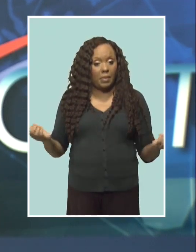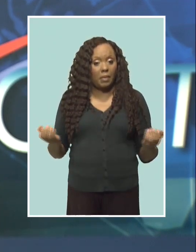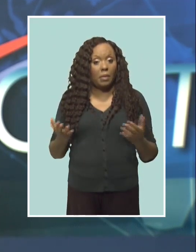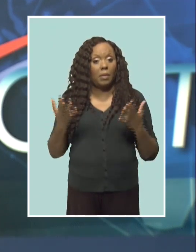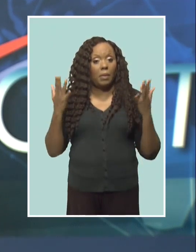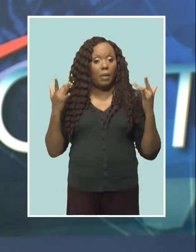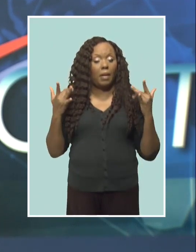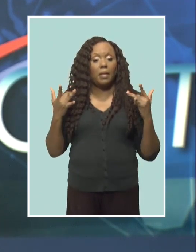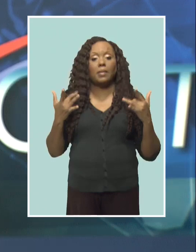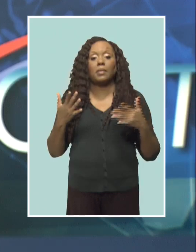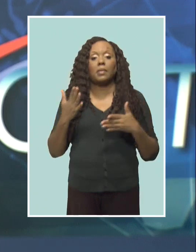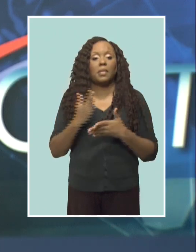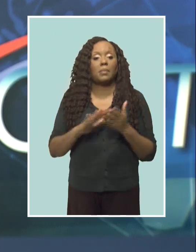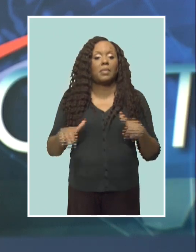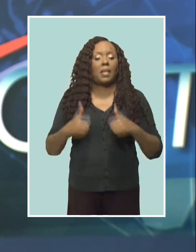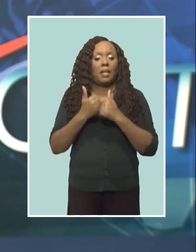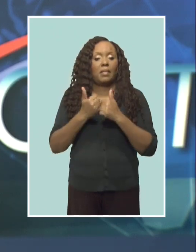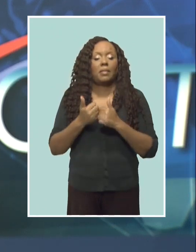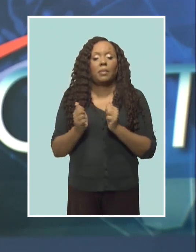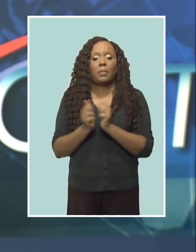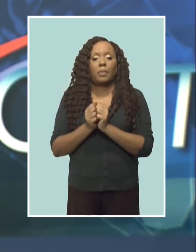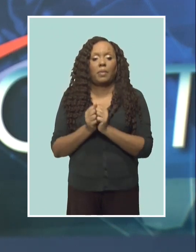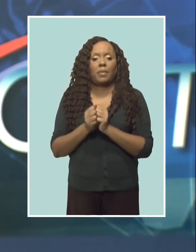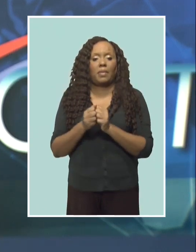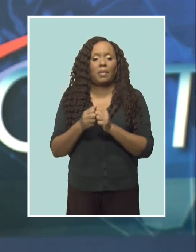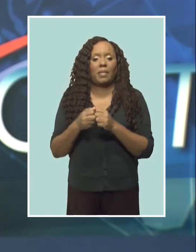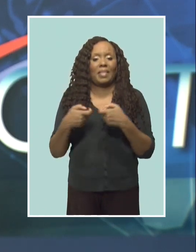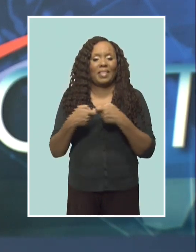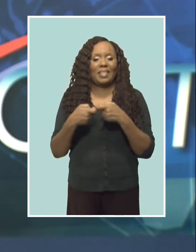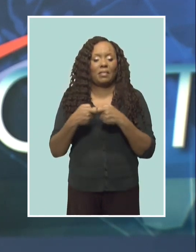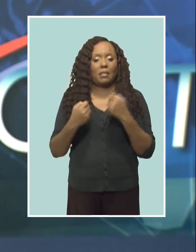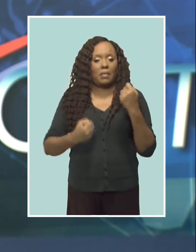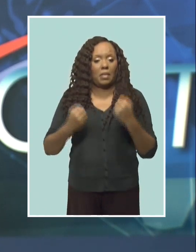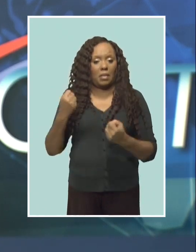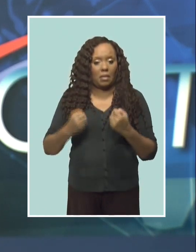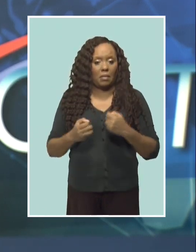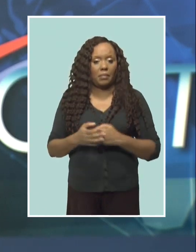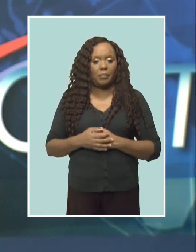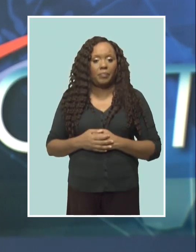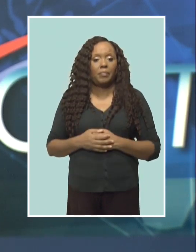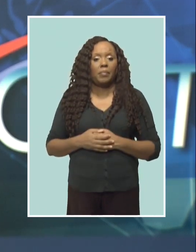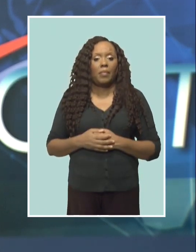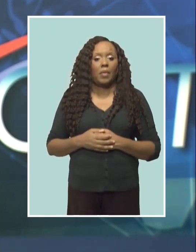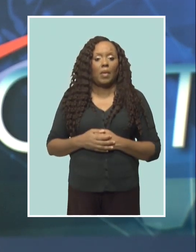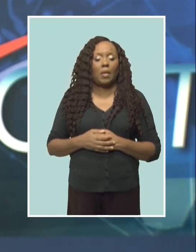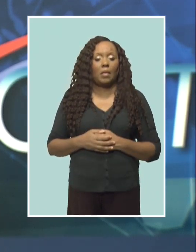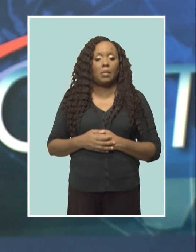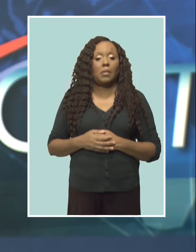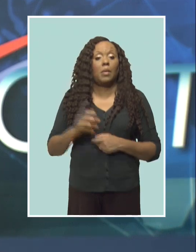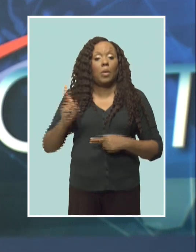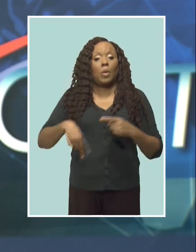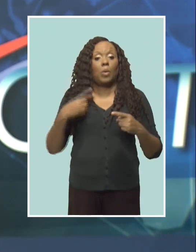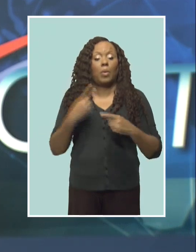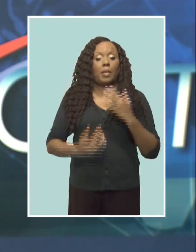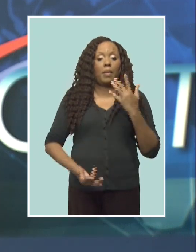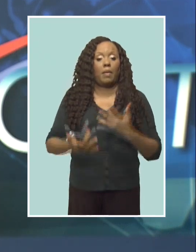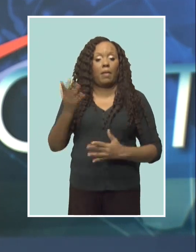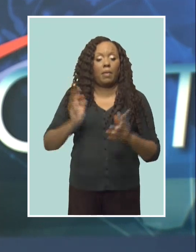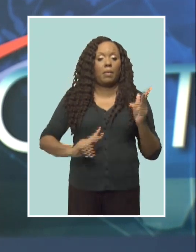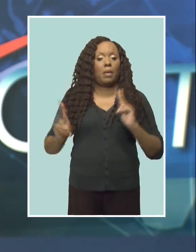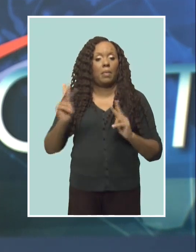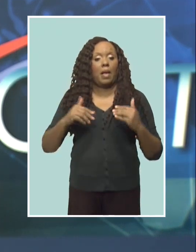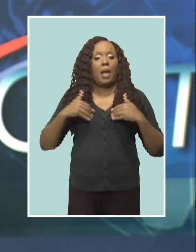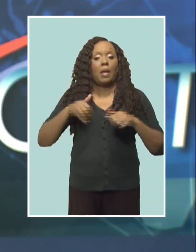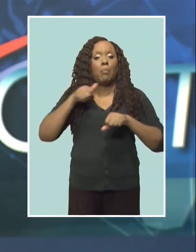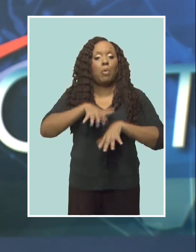vehicles. Fire Chief Errol Maynard made the revelation at the Chief Fire Officer Parade and Award Ceremony at the Archal Fire